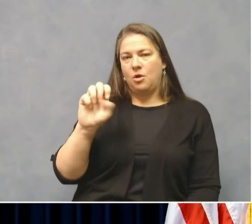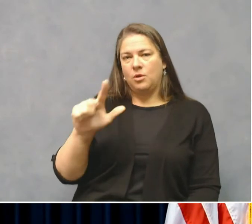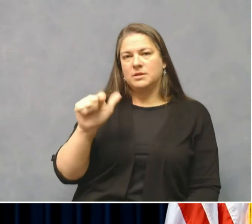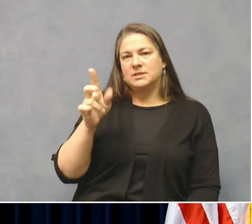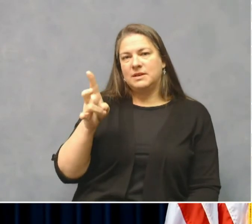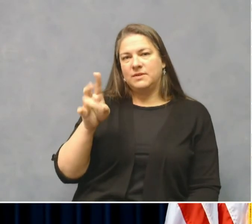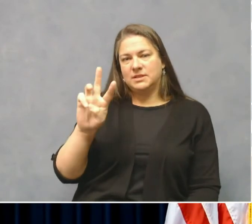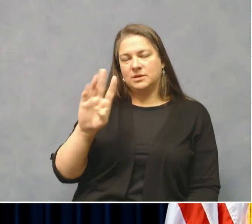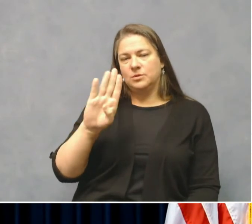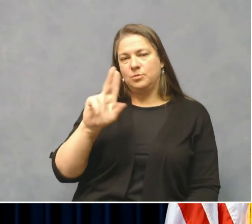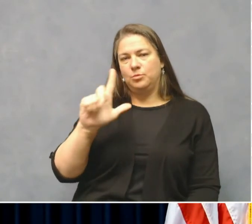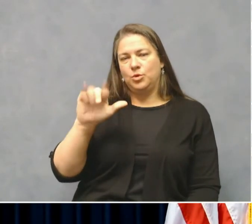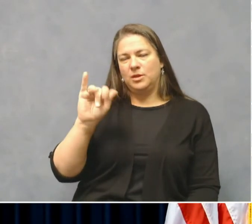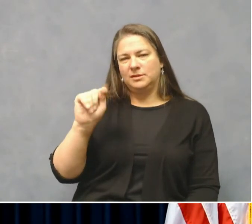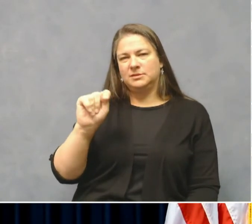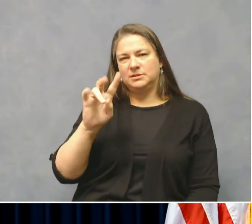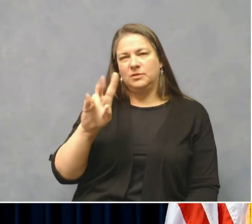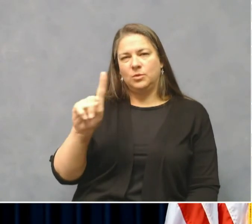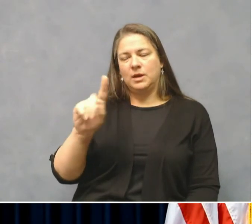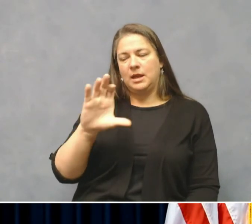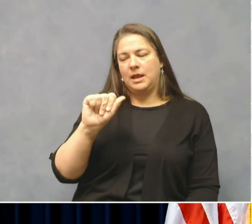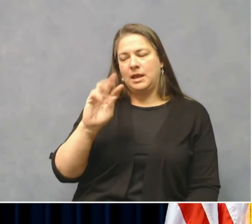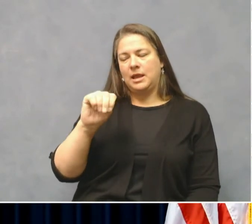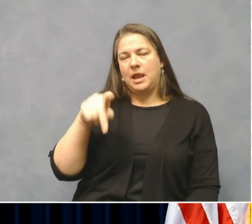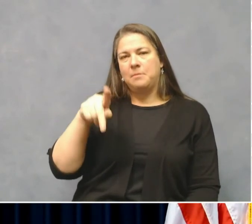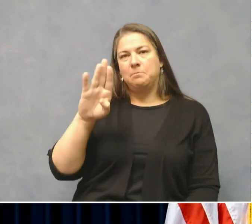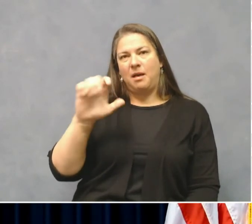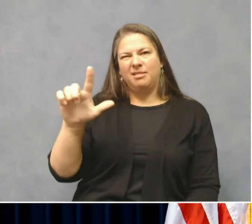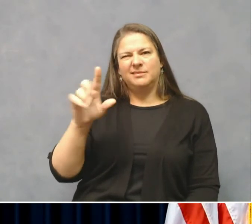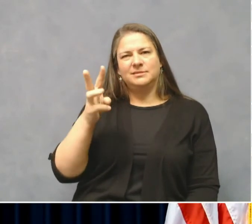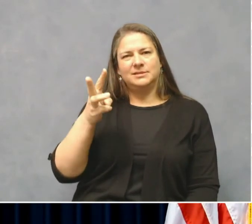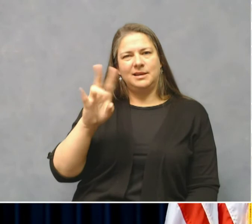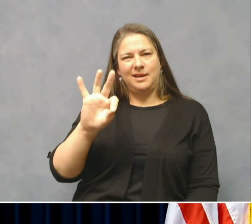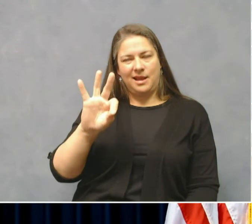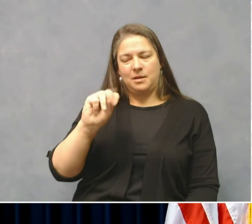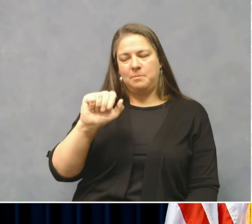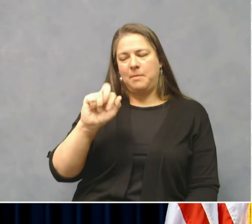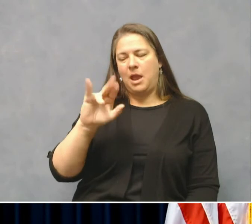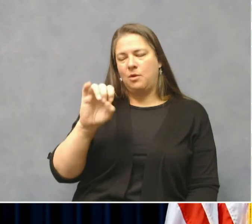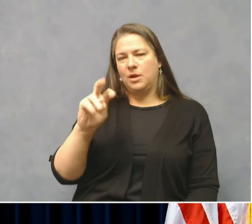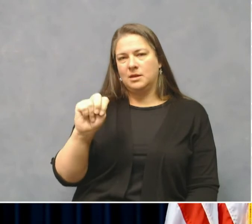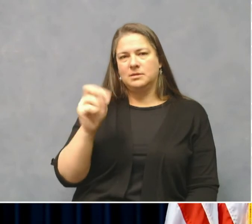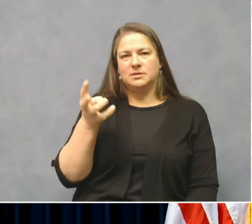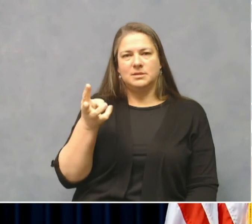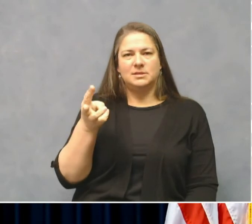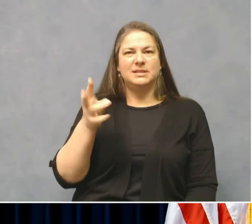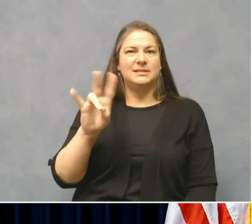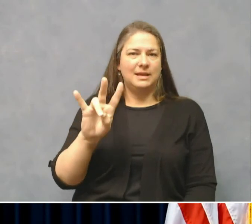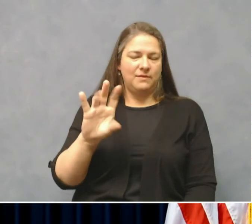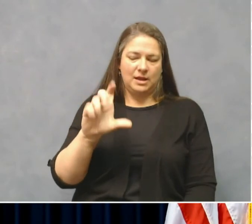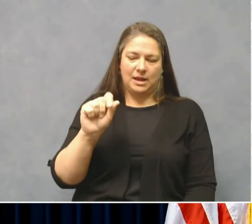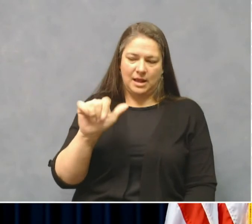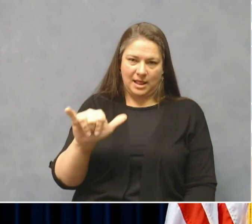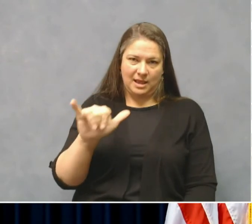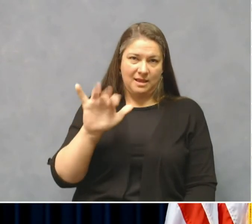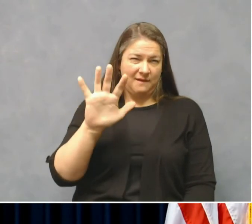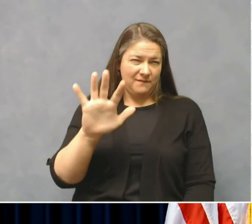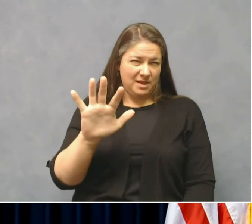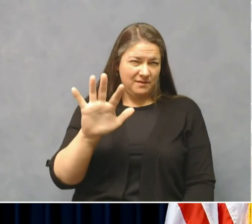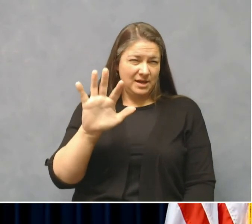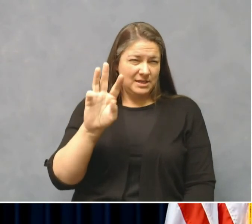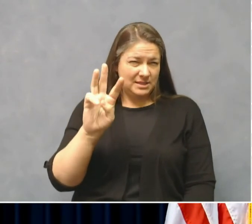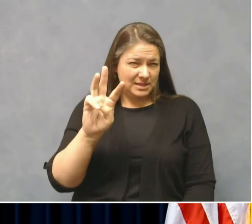Bullitt, 71. Campbell, 69. Marion County, 67. Clay County, 56